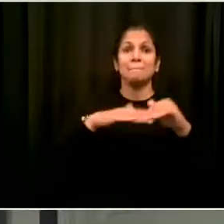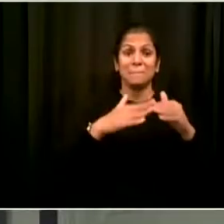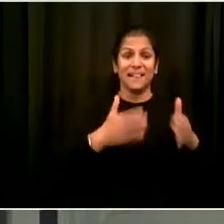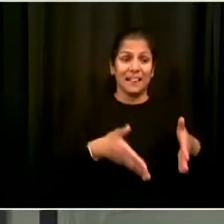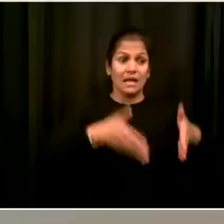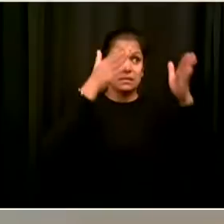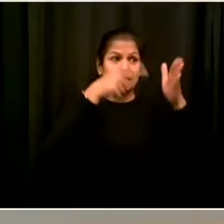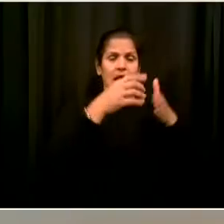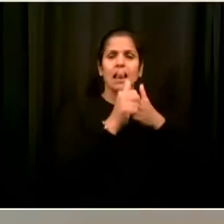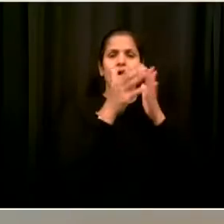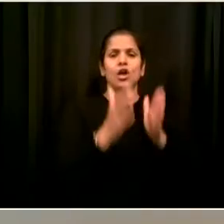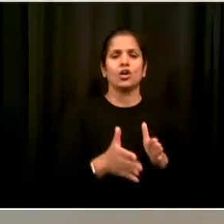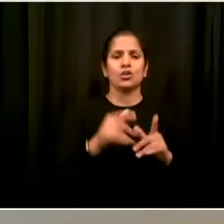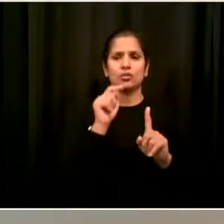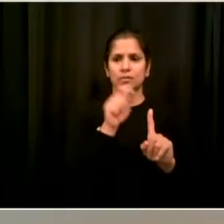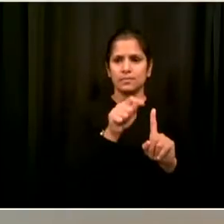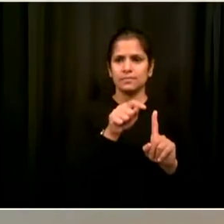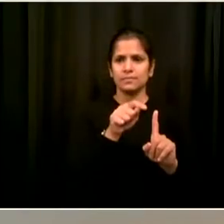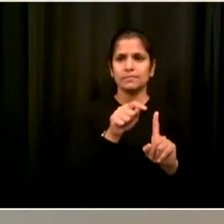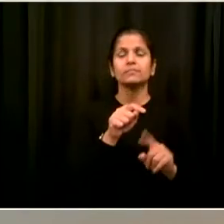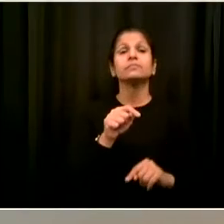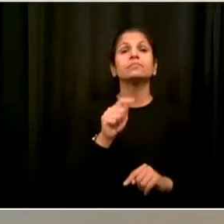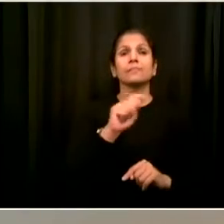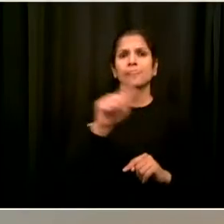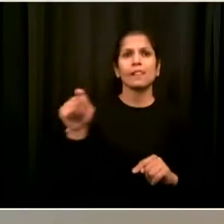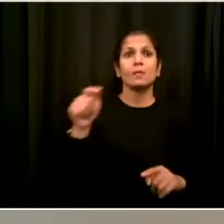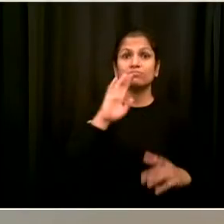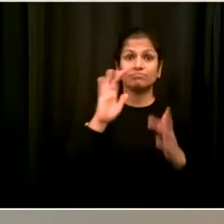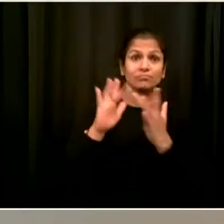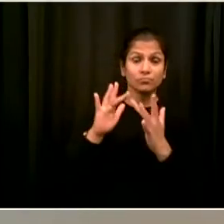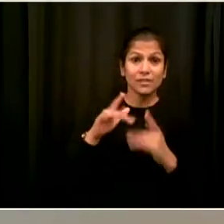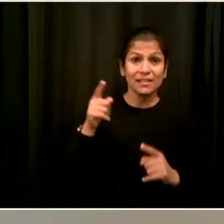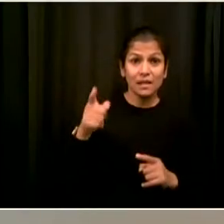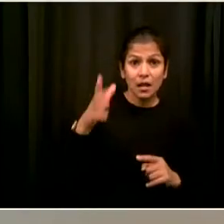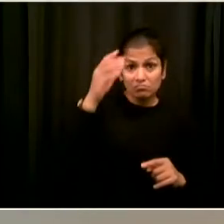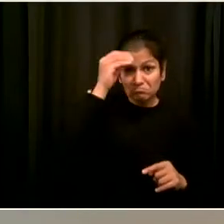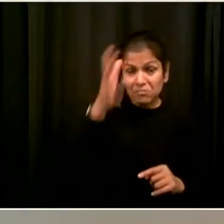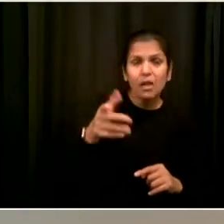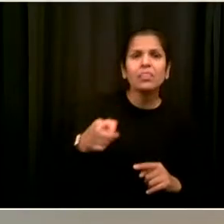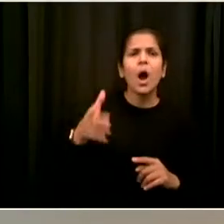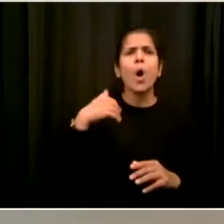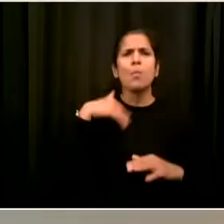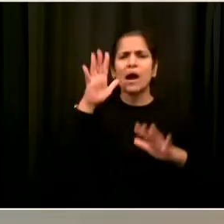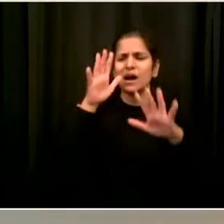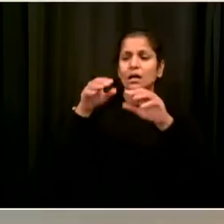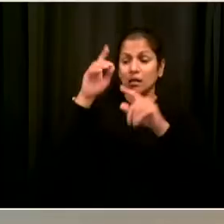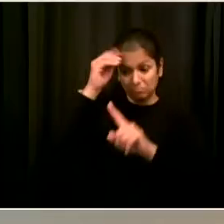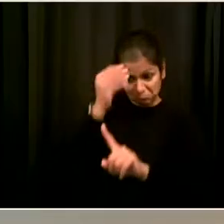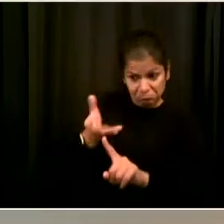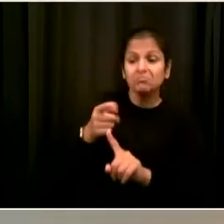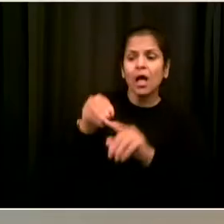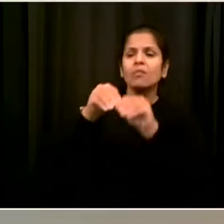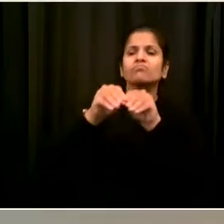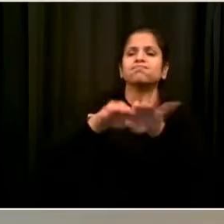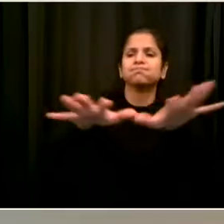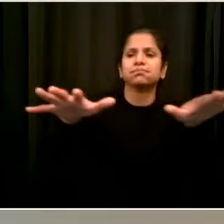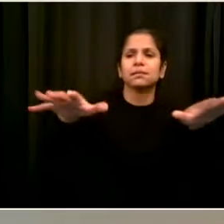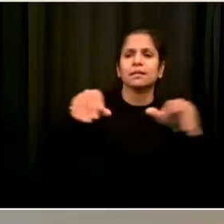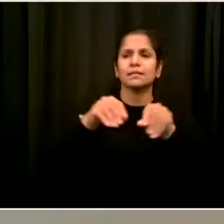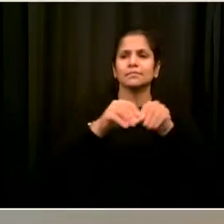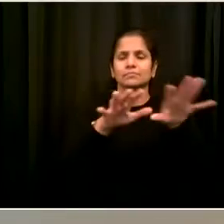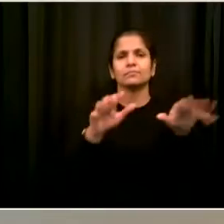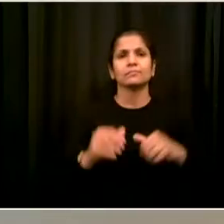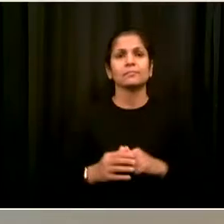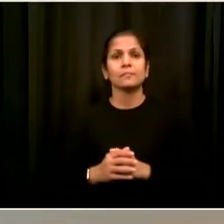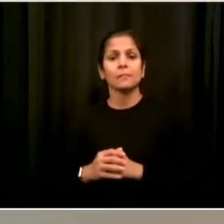us the information we need to constantly adapt our distribution strategy as well as our messaging.